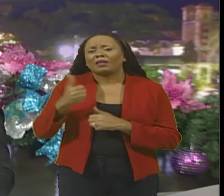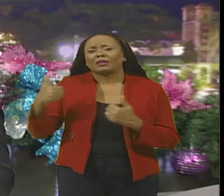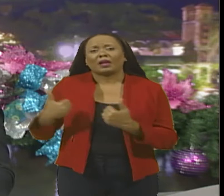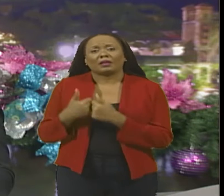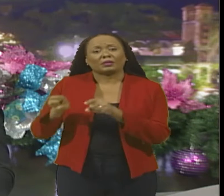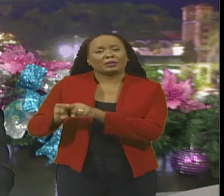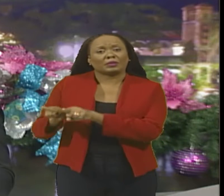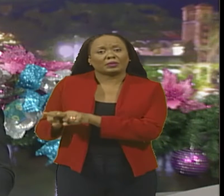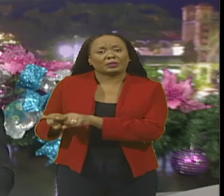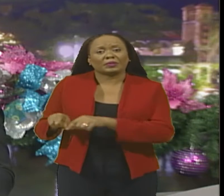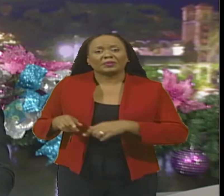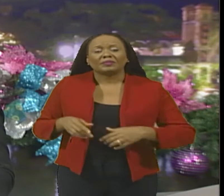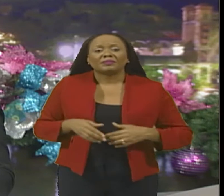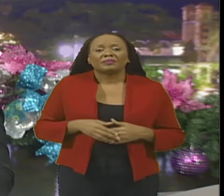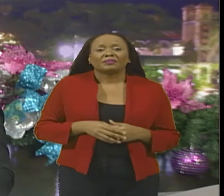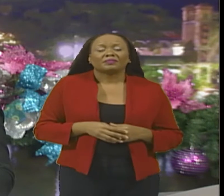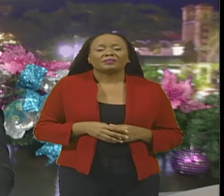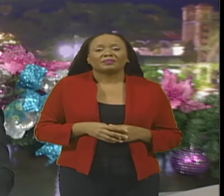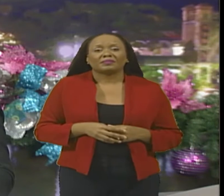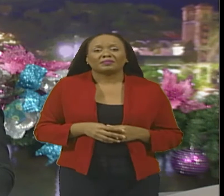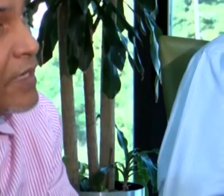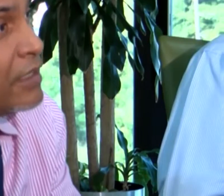challenge.